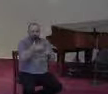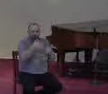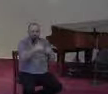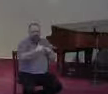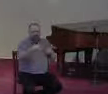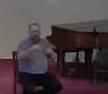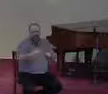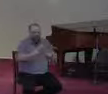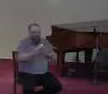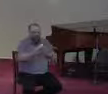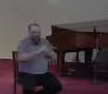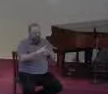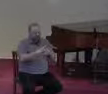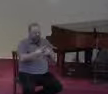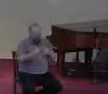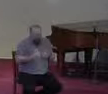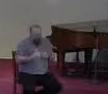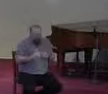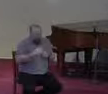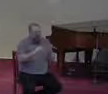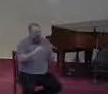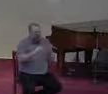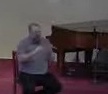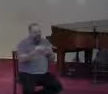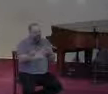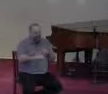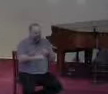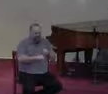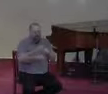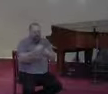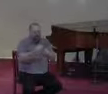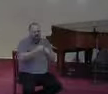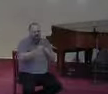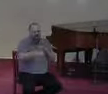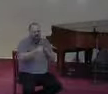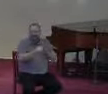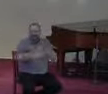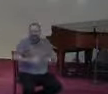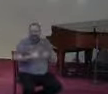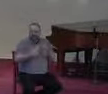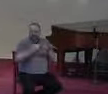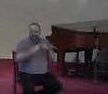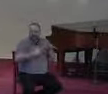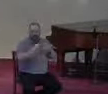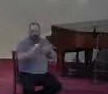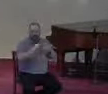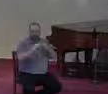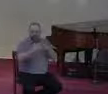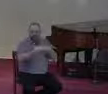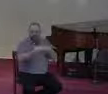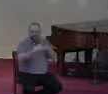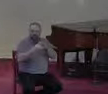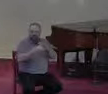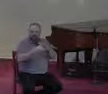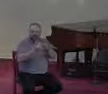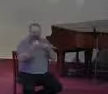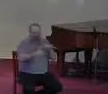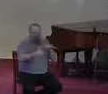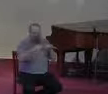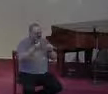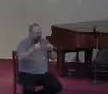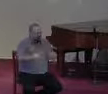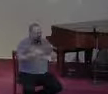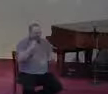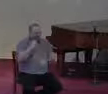meet, strengthening families in every season of life, and building a community where everybody